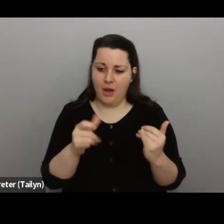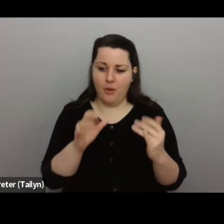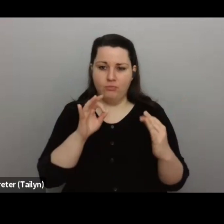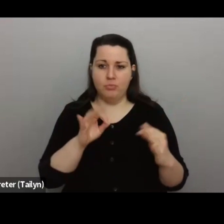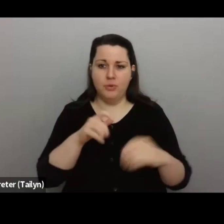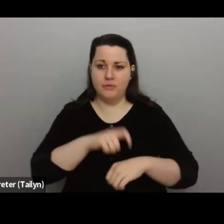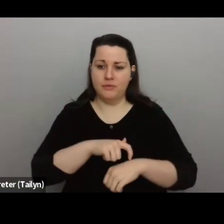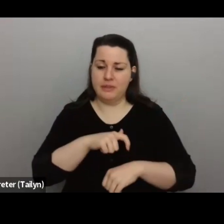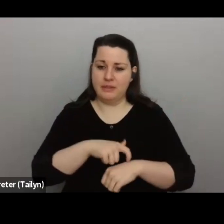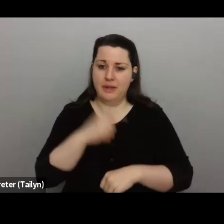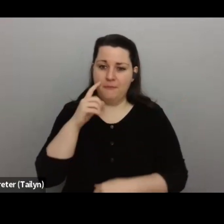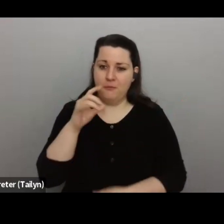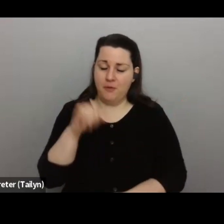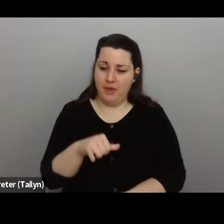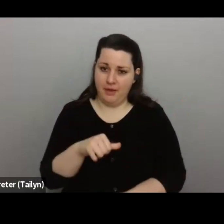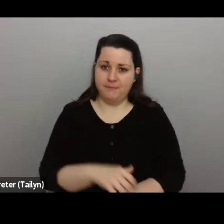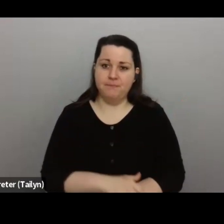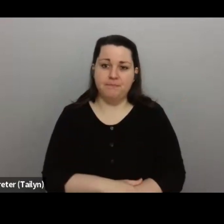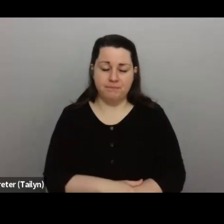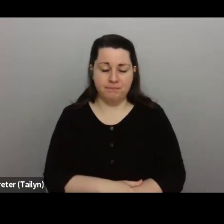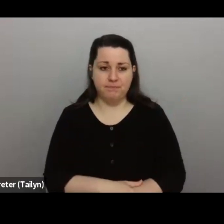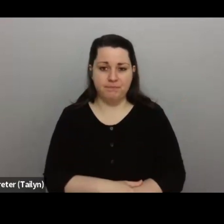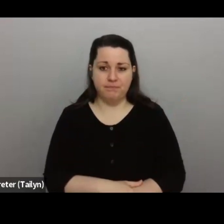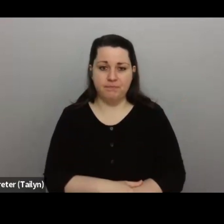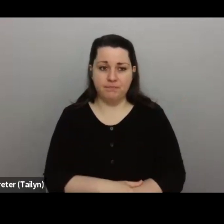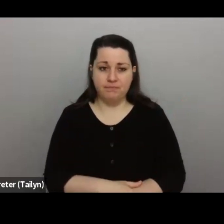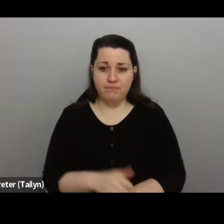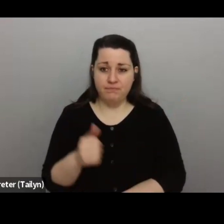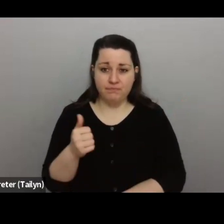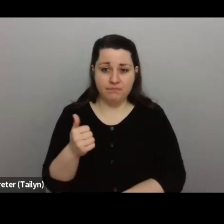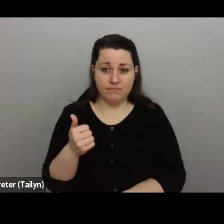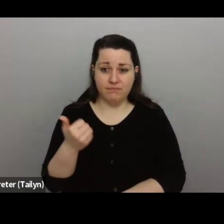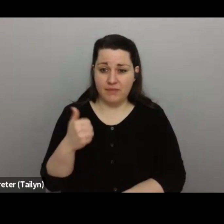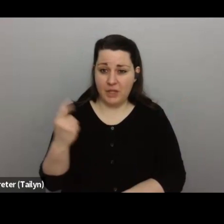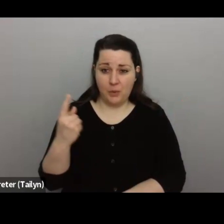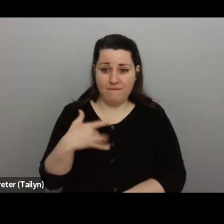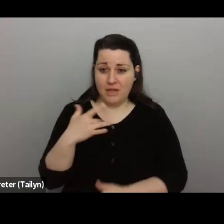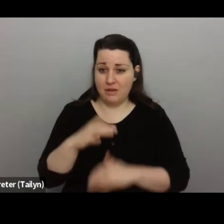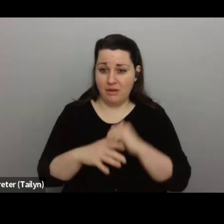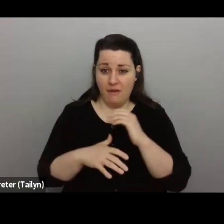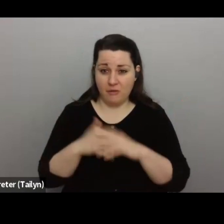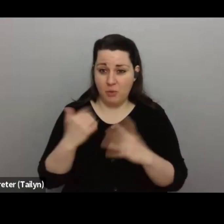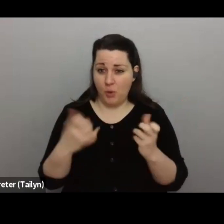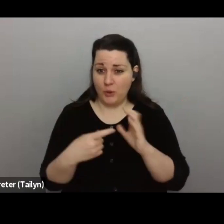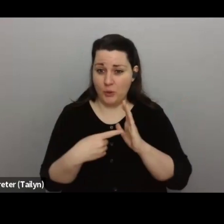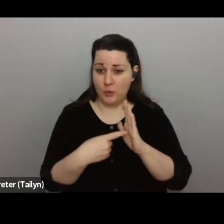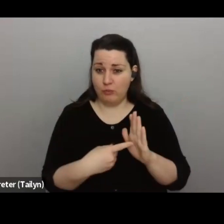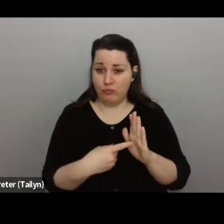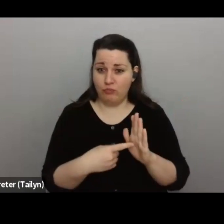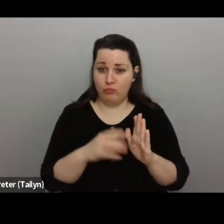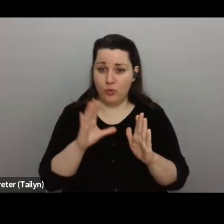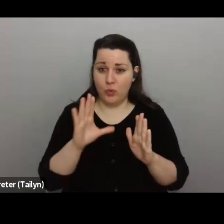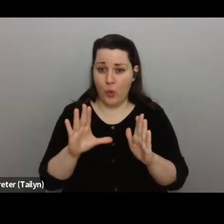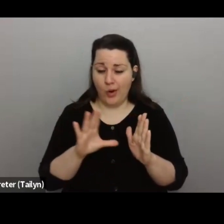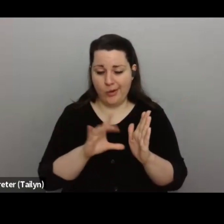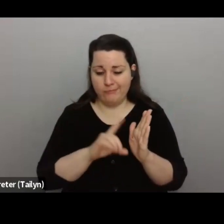to be able to do that. So is anyone comfortable with sharing what they